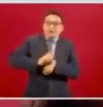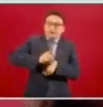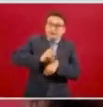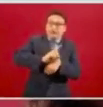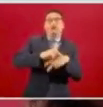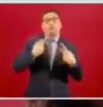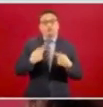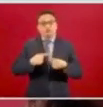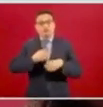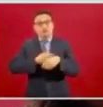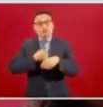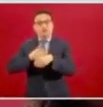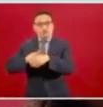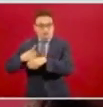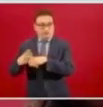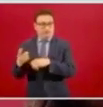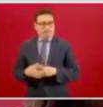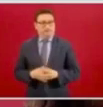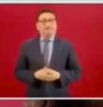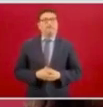increase in the